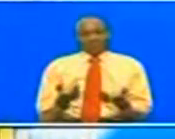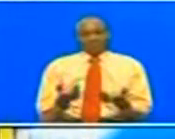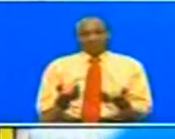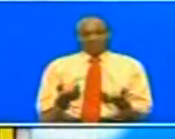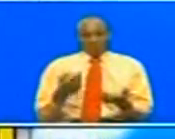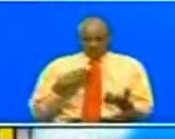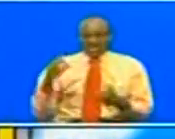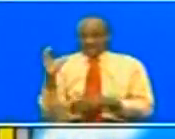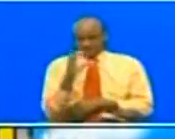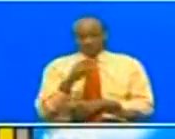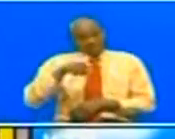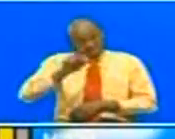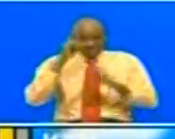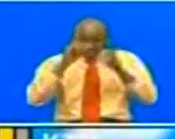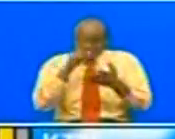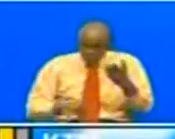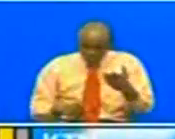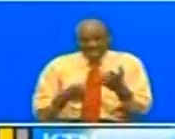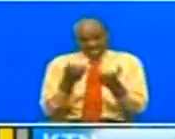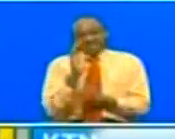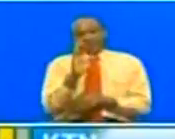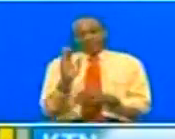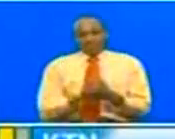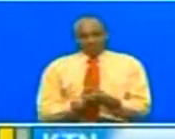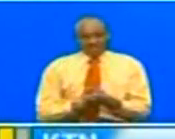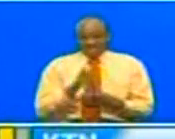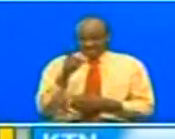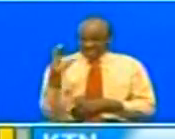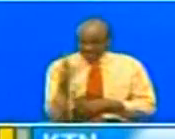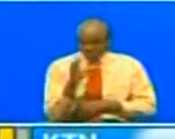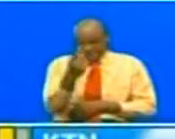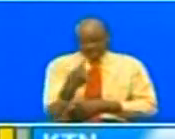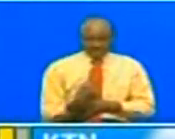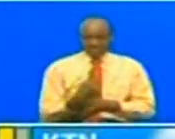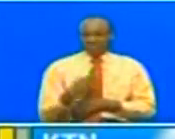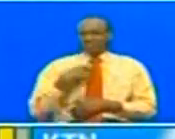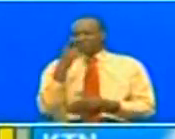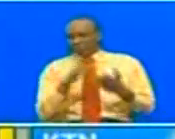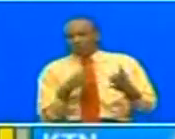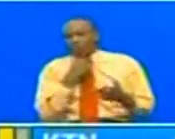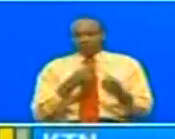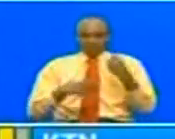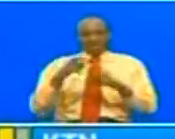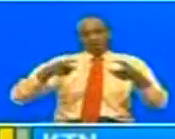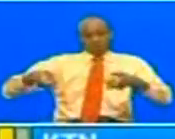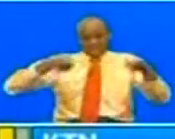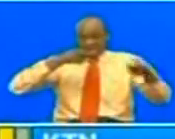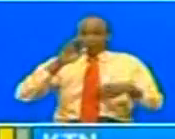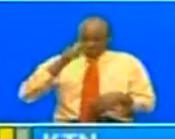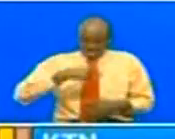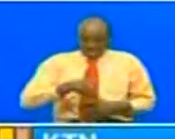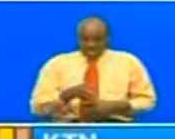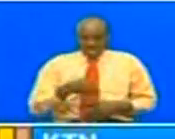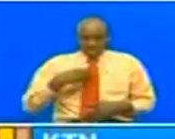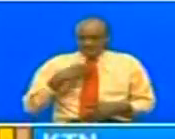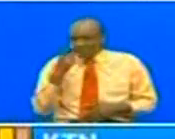Based on customers' dictates and needs. Basically, it's a customer who walked in and he said he wanted to buy a container from us,